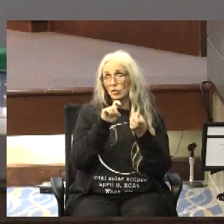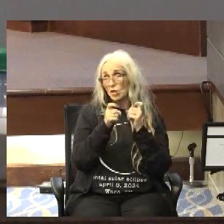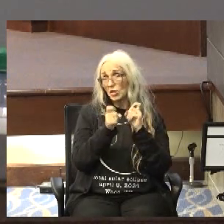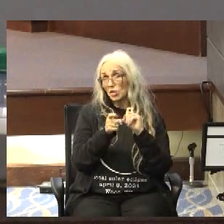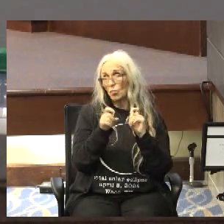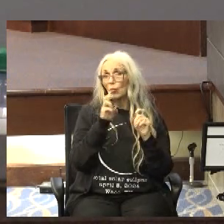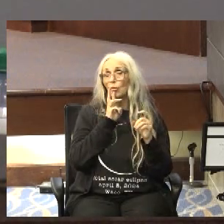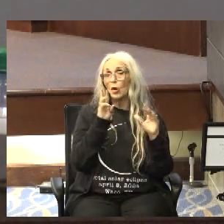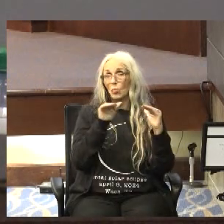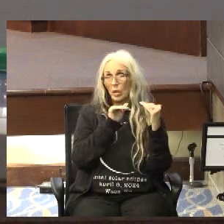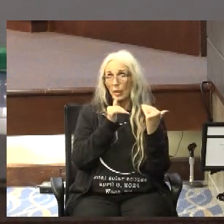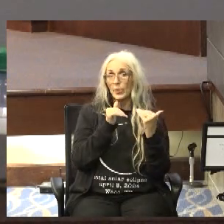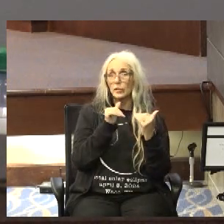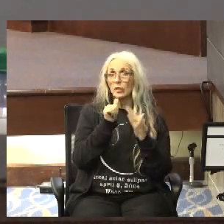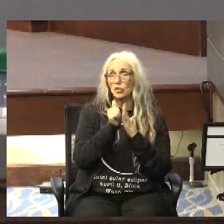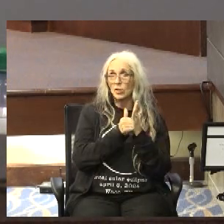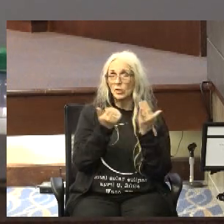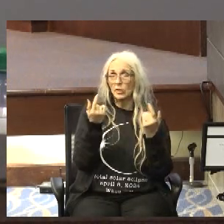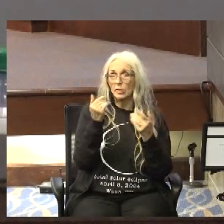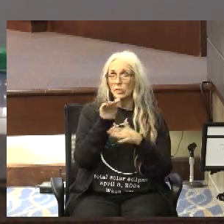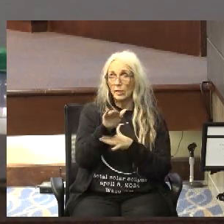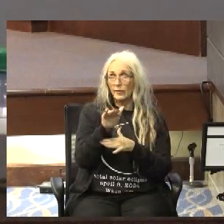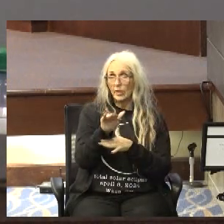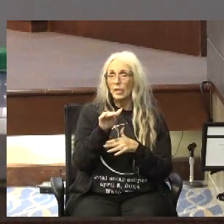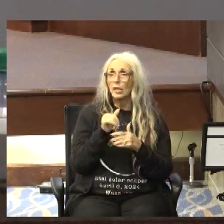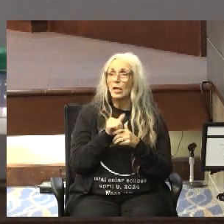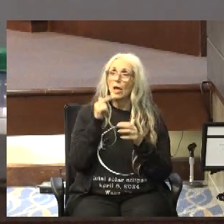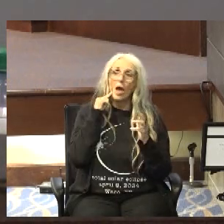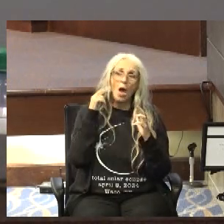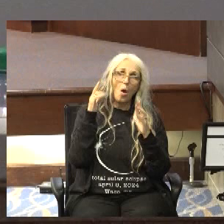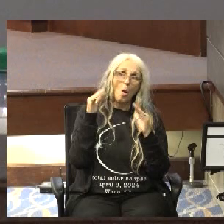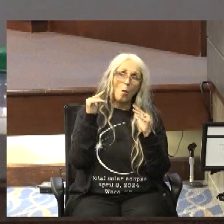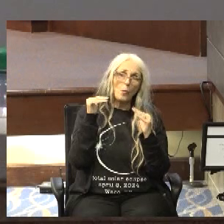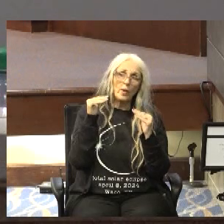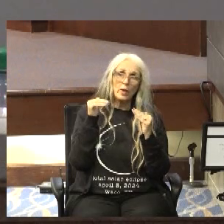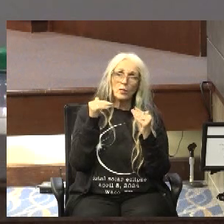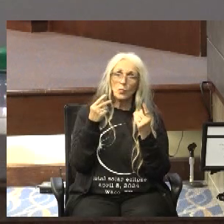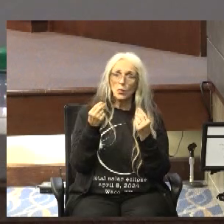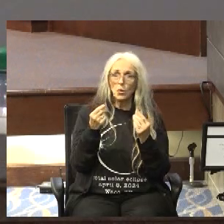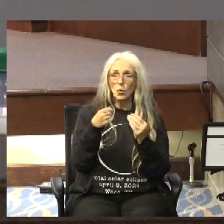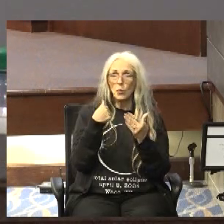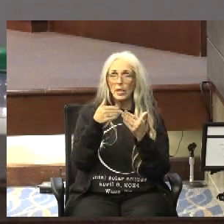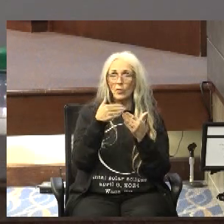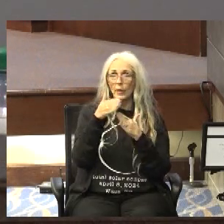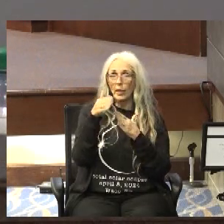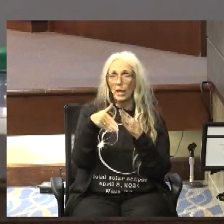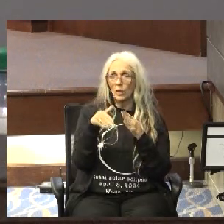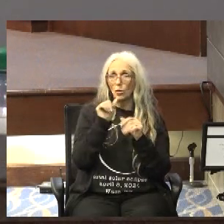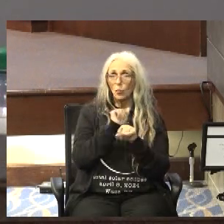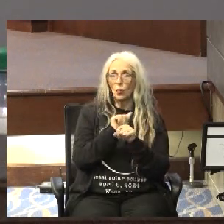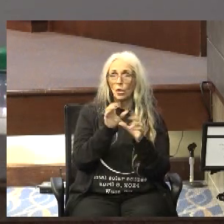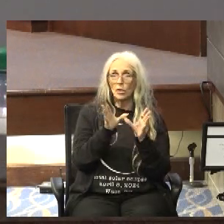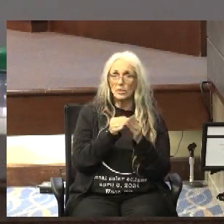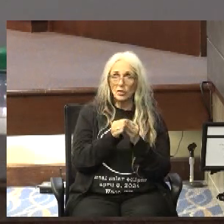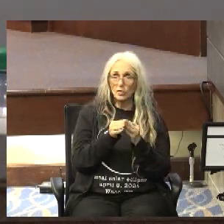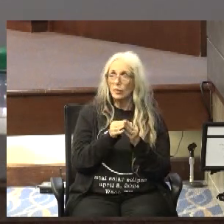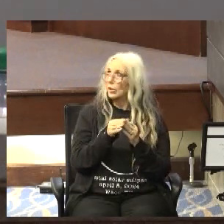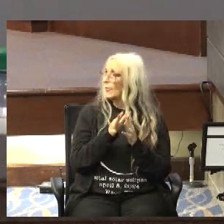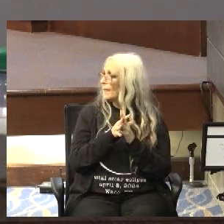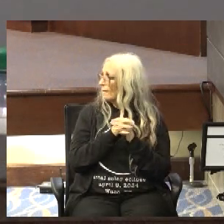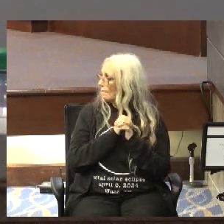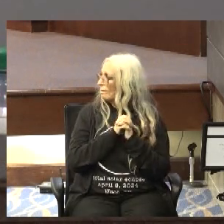ordinance that's on this agenda this evening. And I'll have him hopefully do that towards the tail end of the work session. Again, if there's